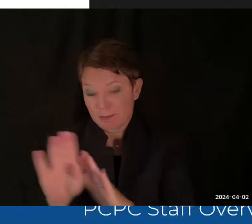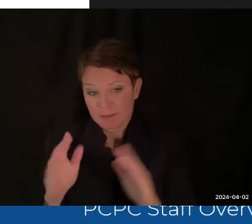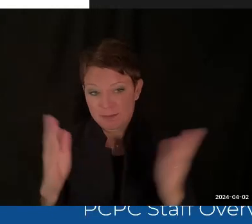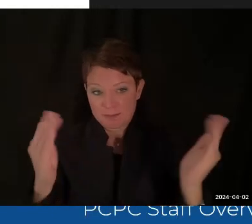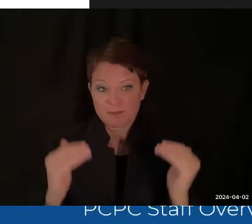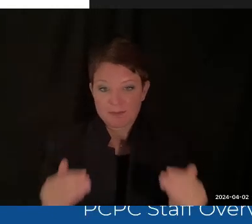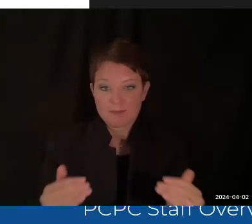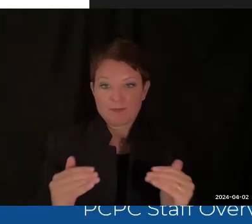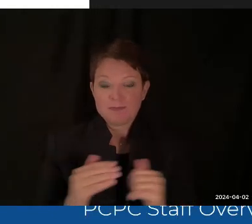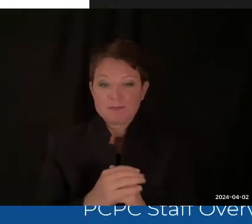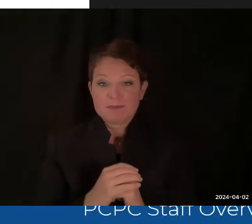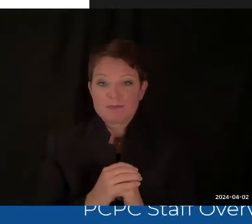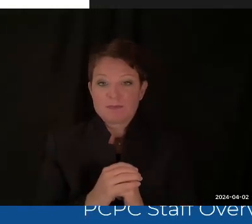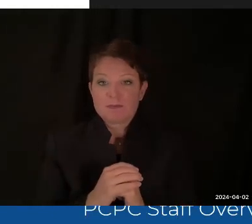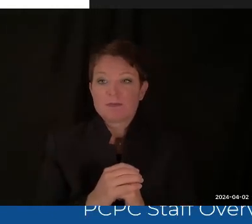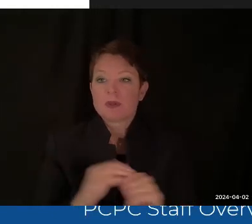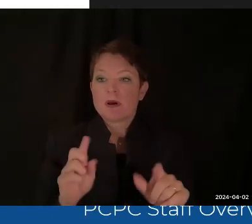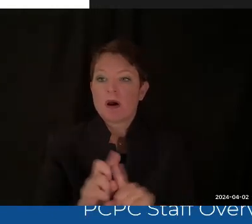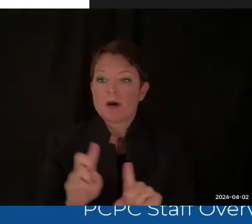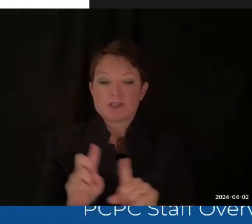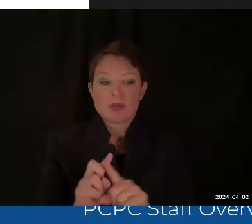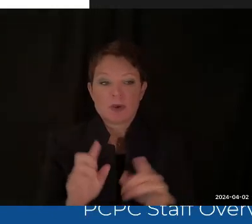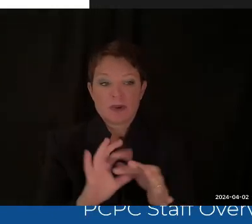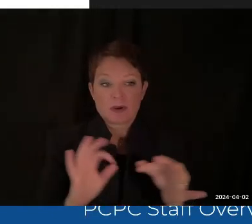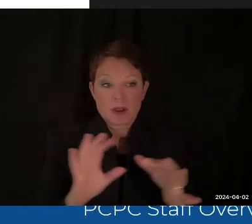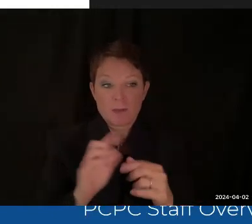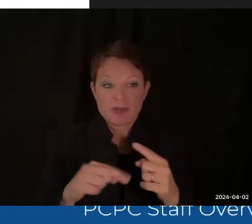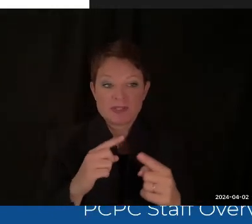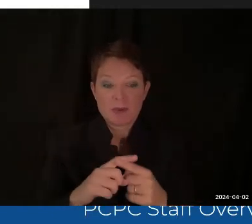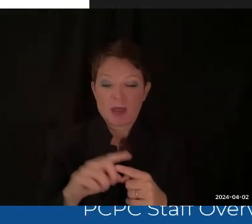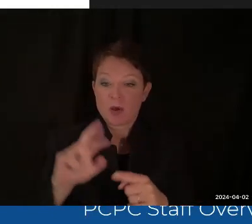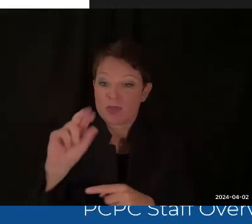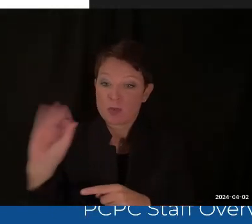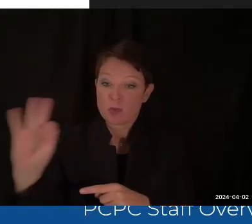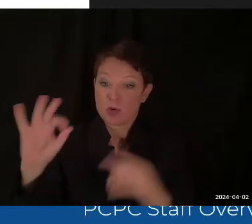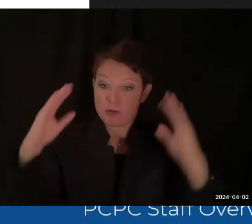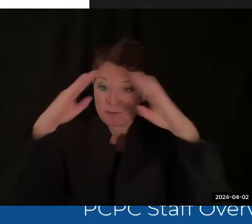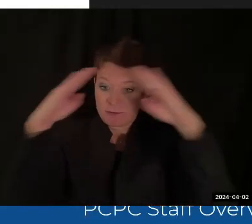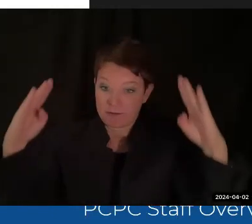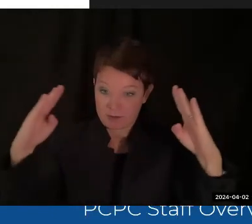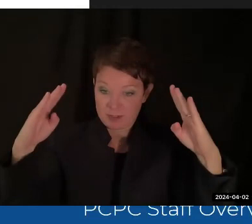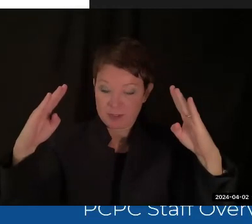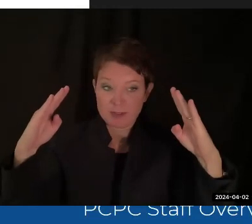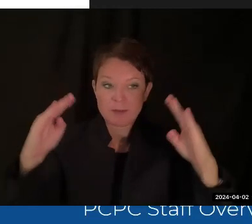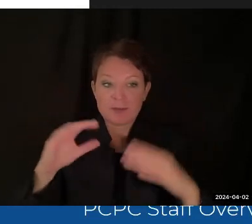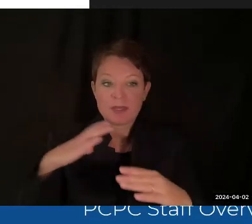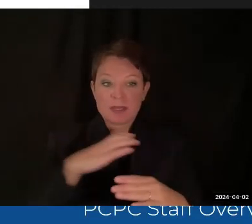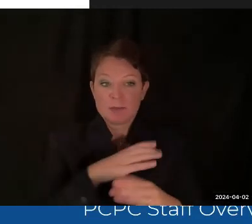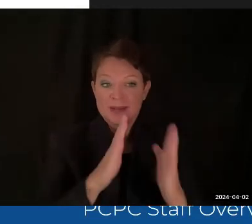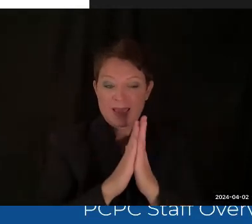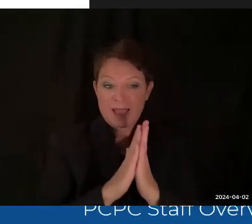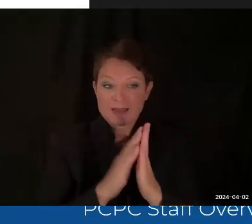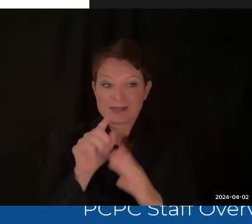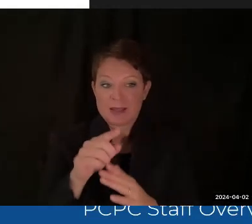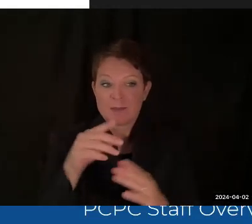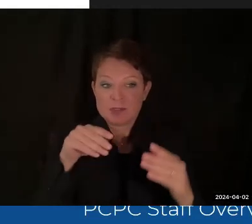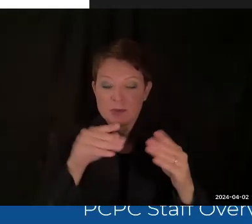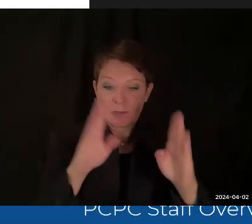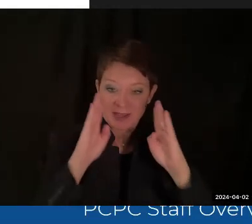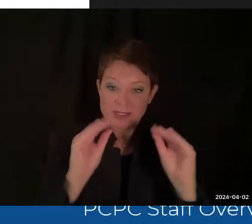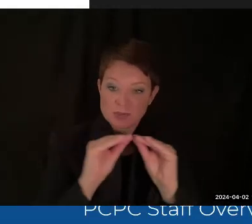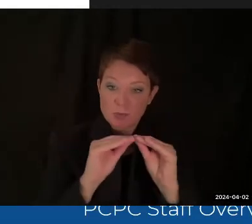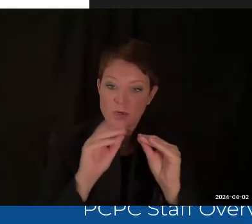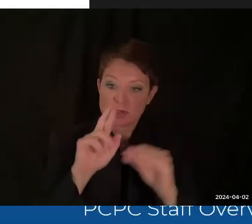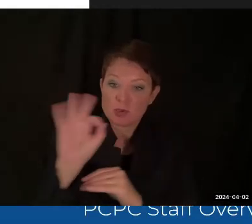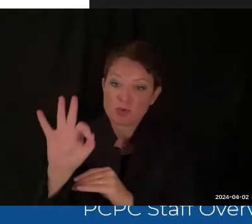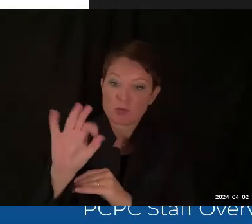develop. There were also comments made about the arena roof. The committee asked the applicants to pay more attention to